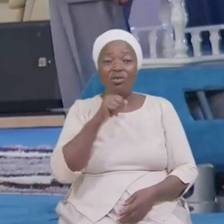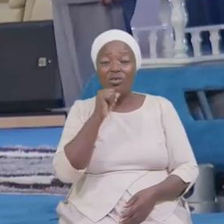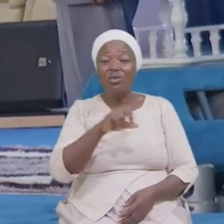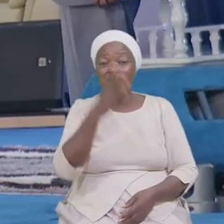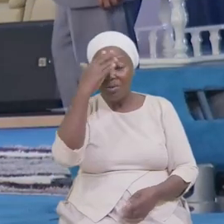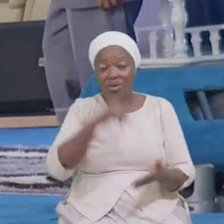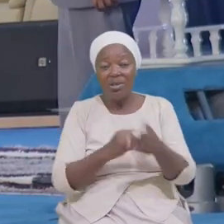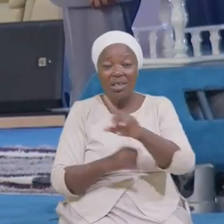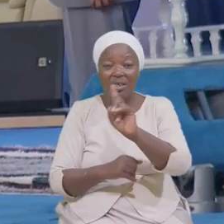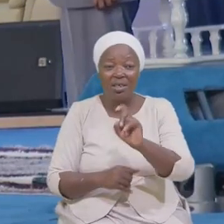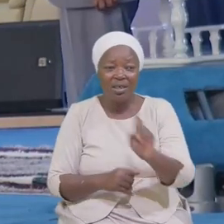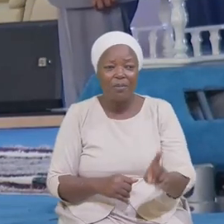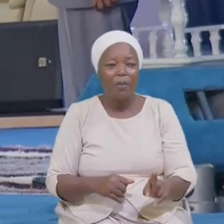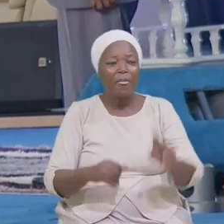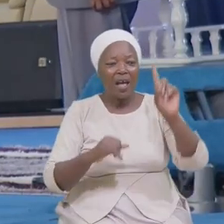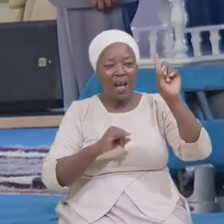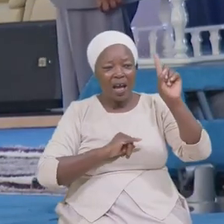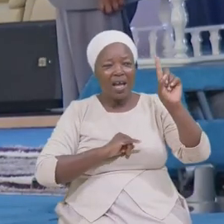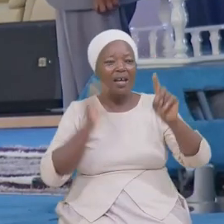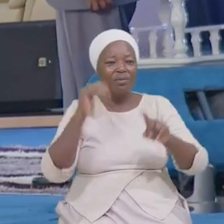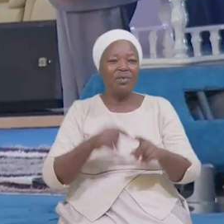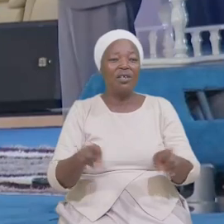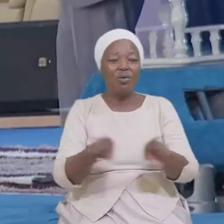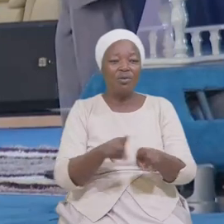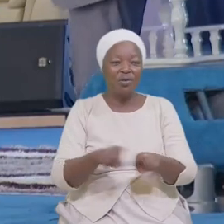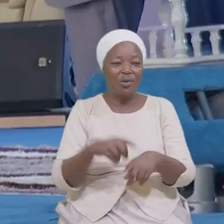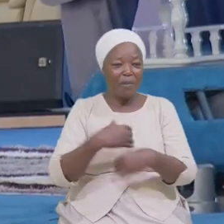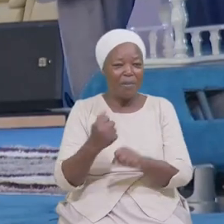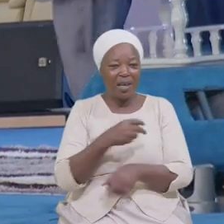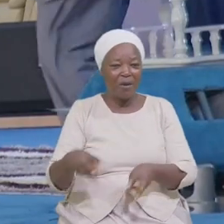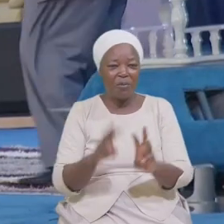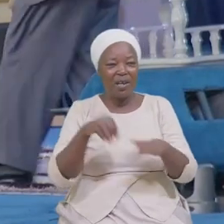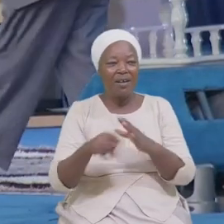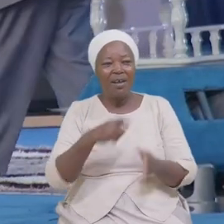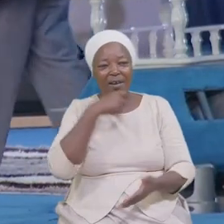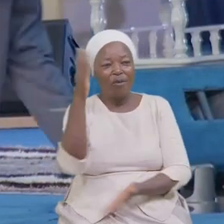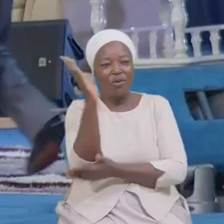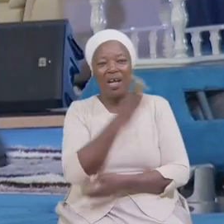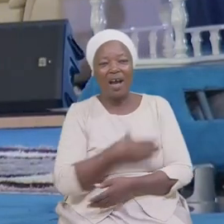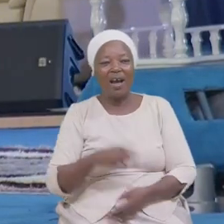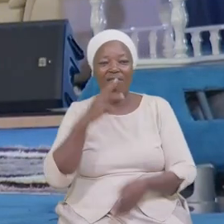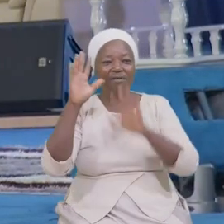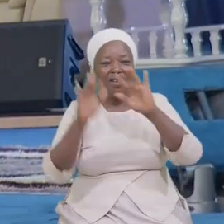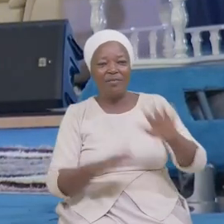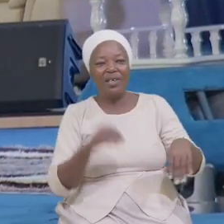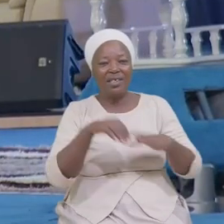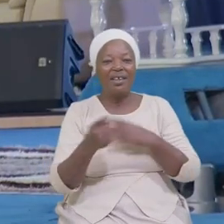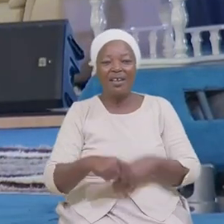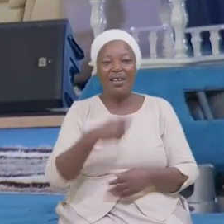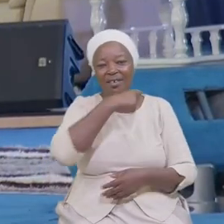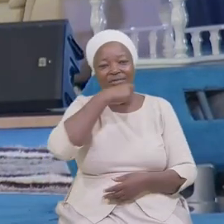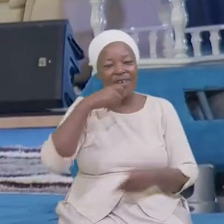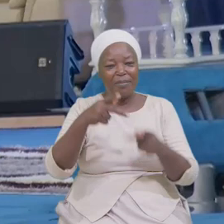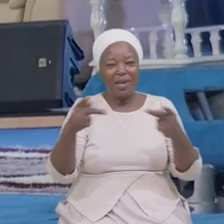will even make a way in the wilderness and rivers in the desert. The Lord